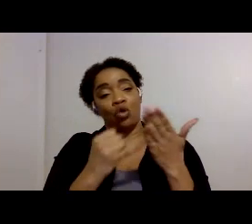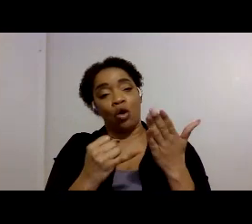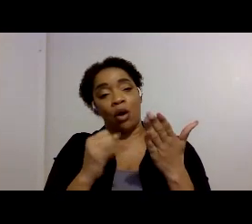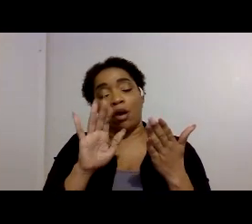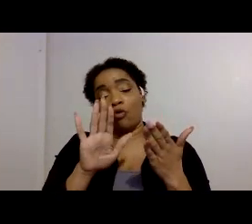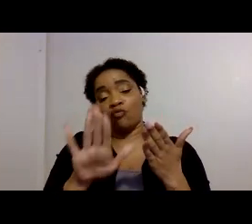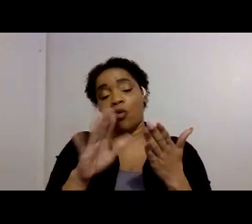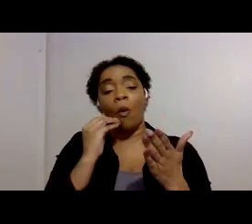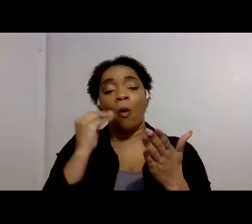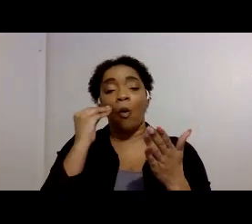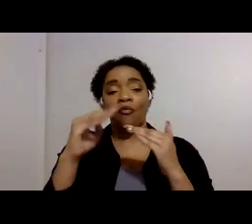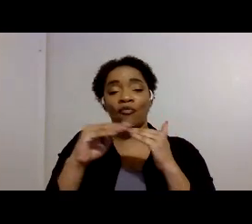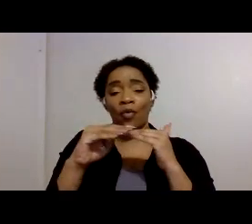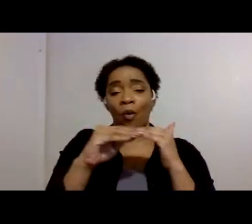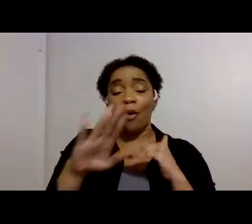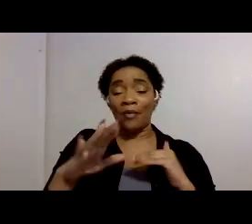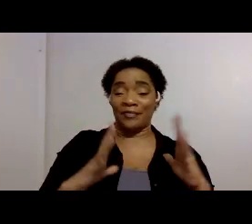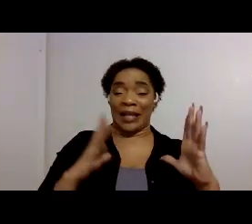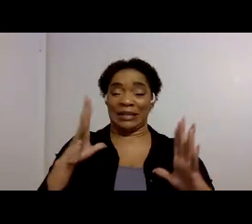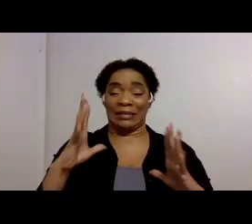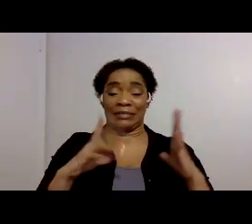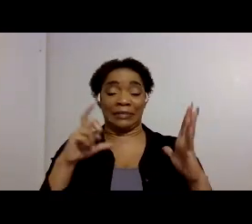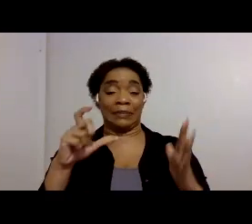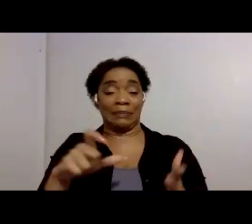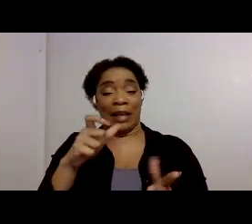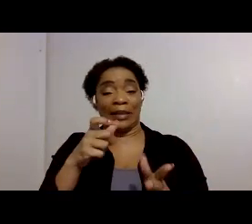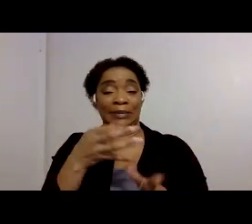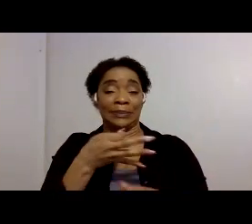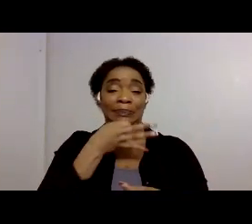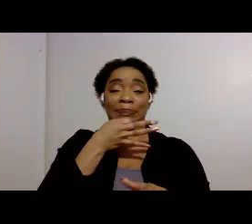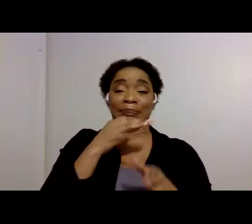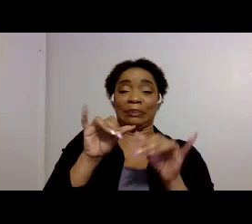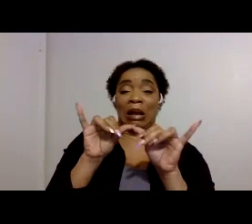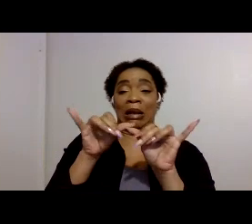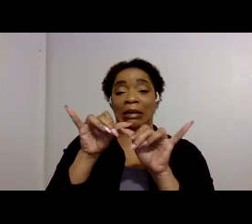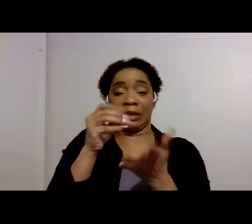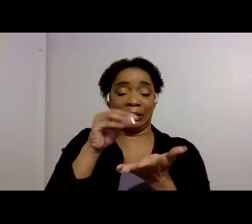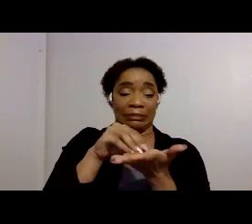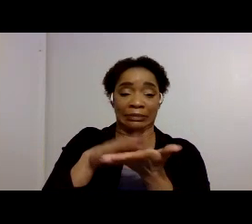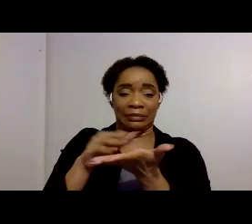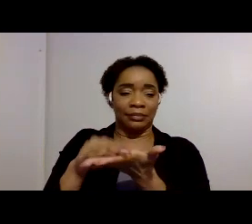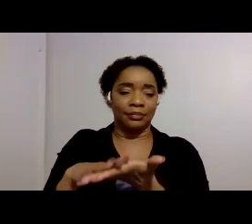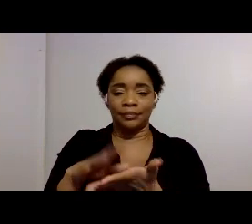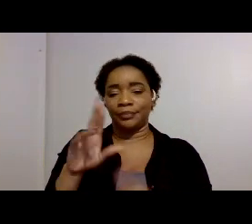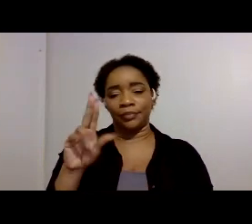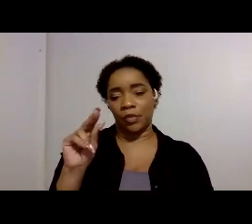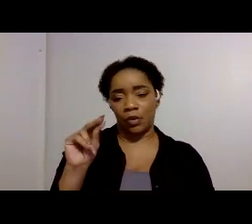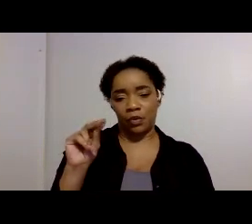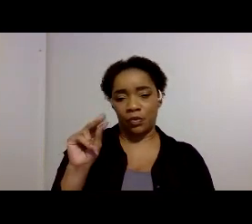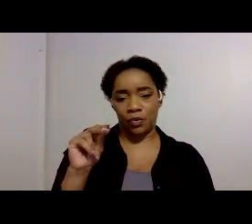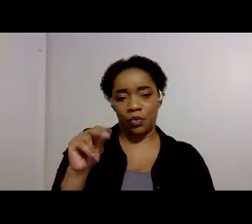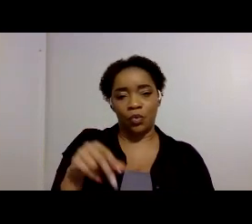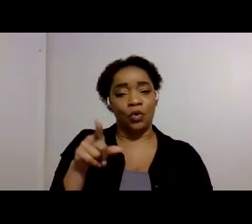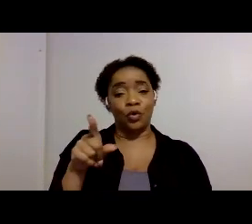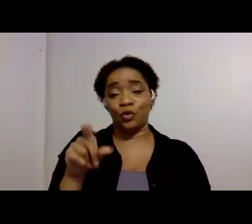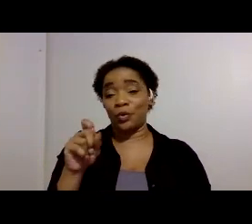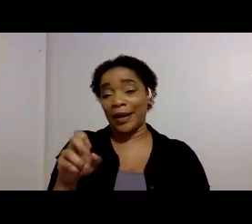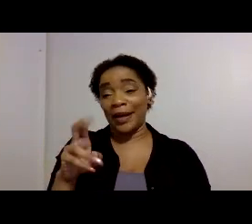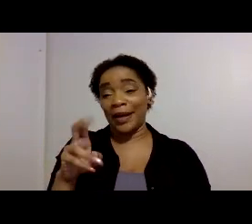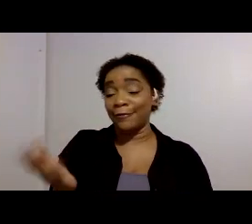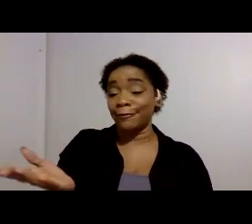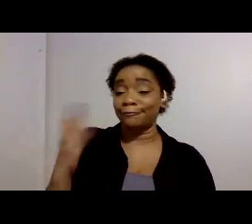have an architect's license to get this in place, and it has to be extremely accurate. You can have the kids help out and color